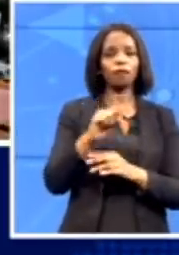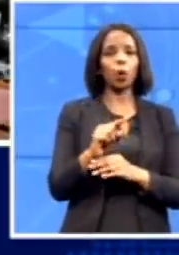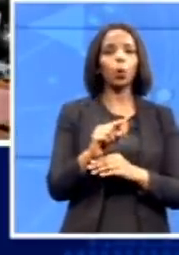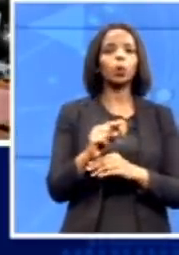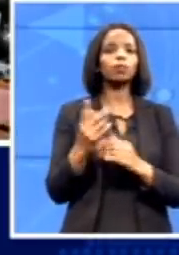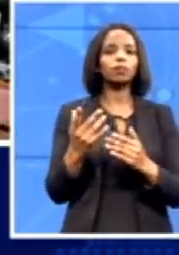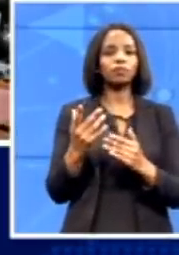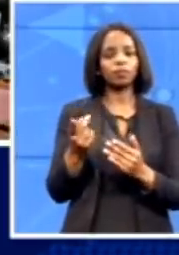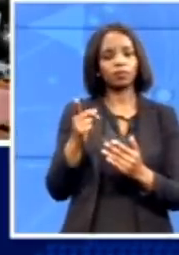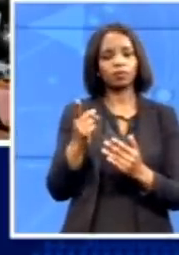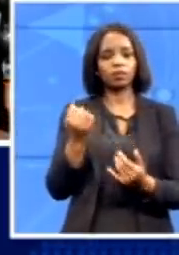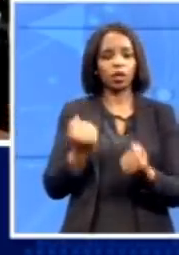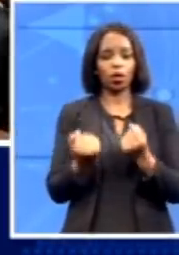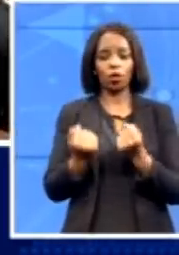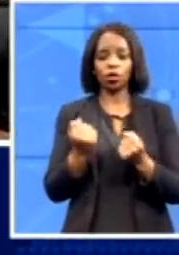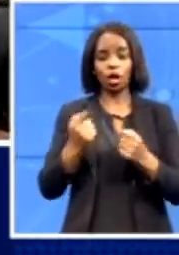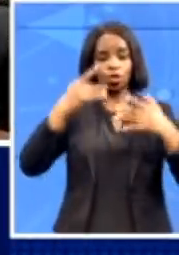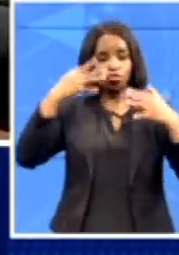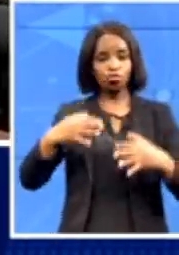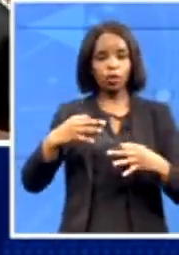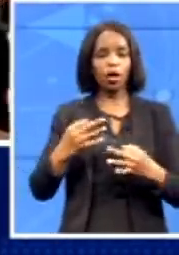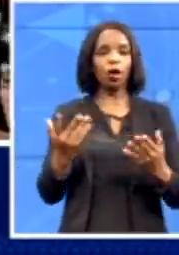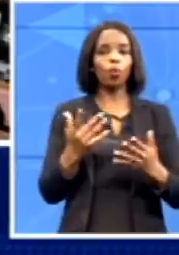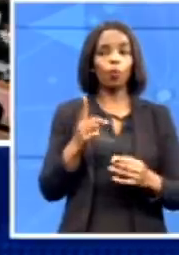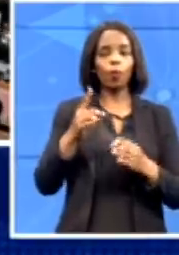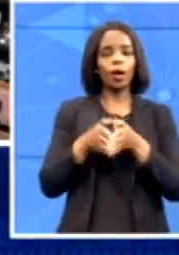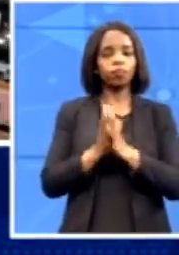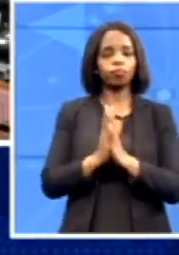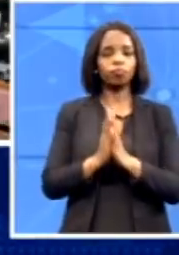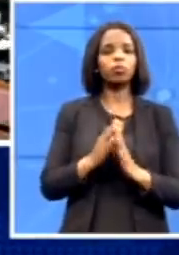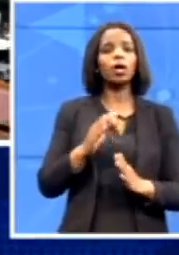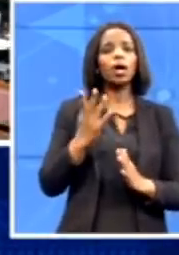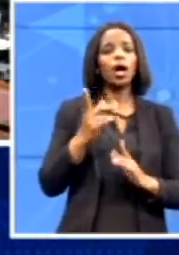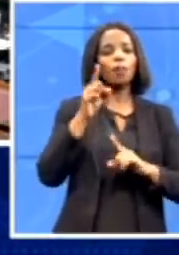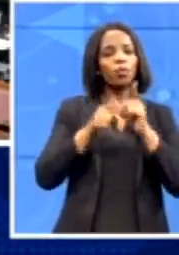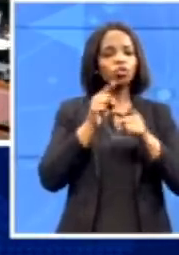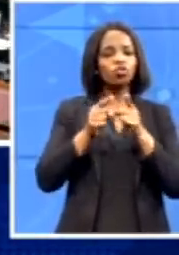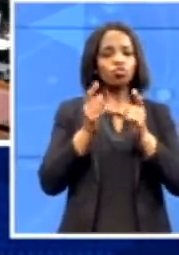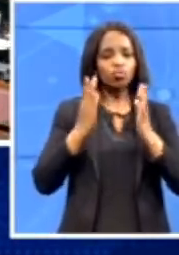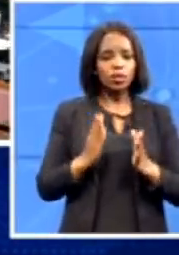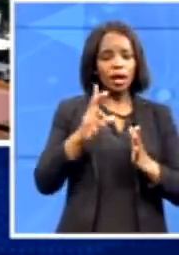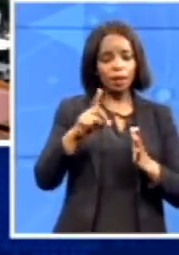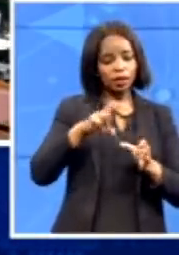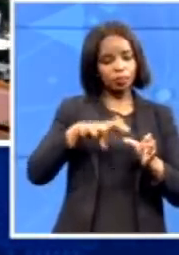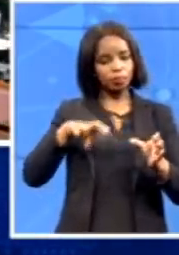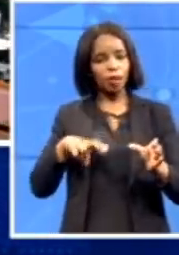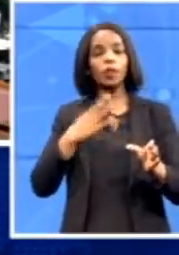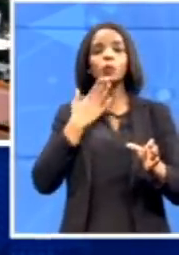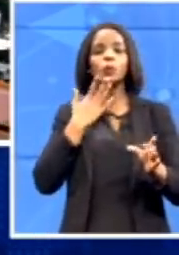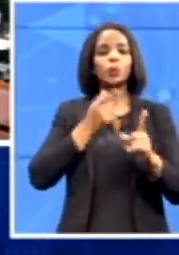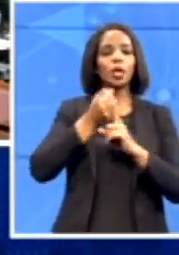the recusal of the state prosecutor in his corruption case, Advocate Billy Downer. So Advocate Mhlongo, they're taking the